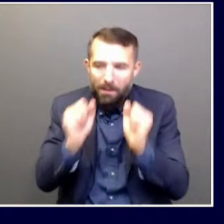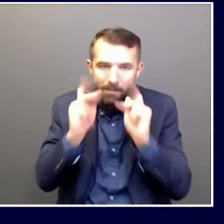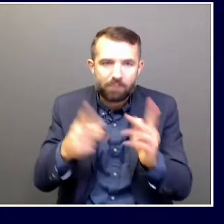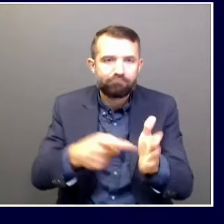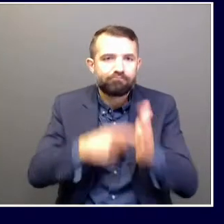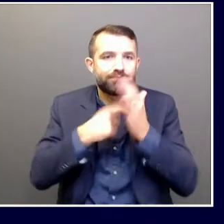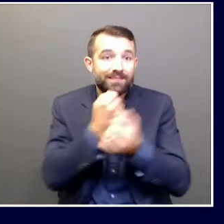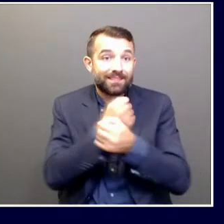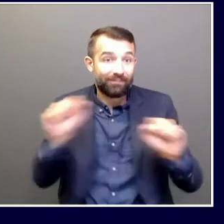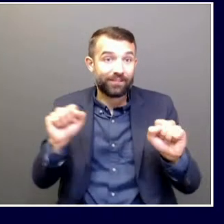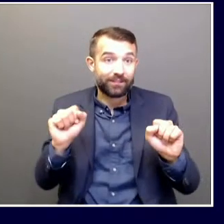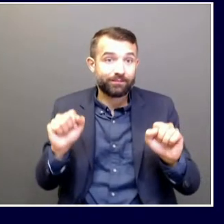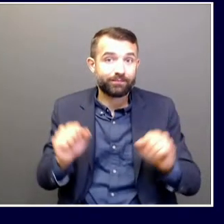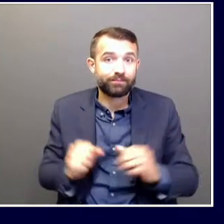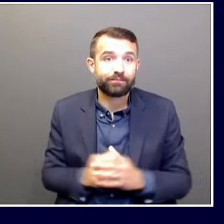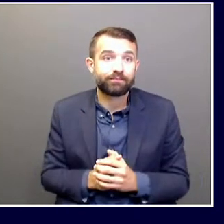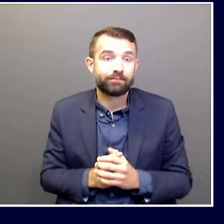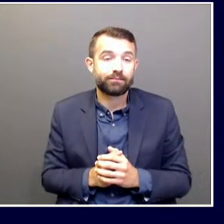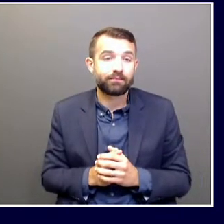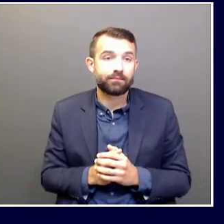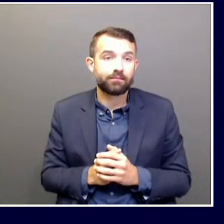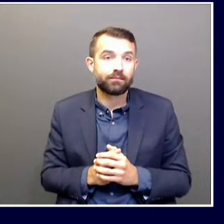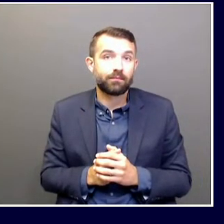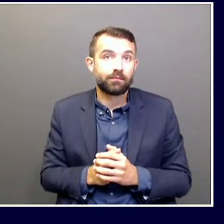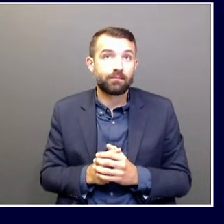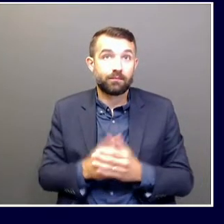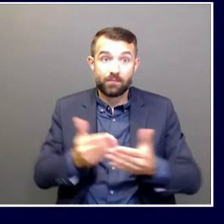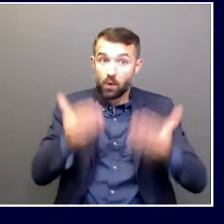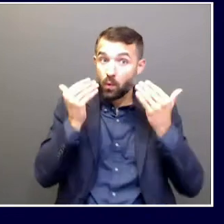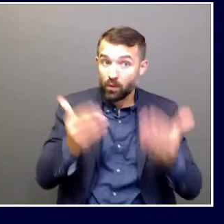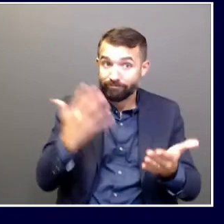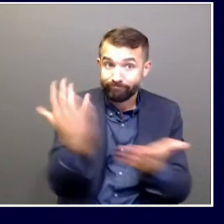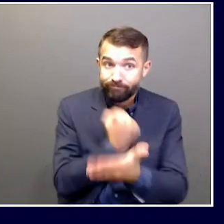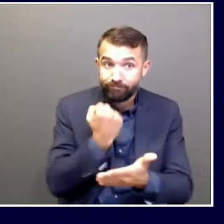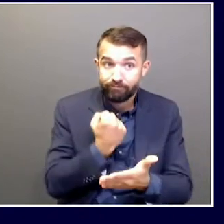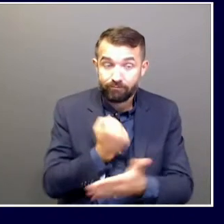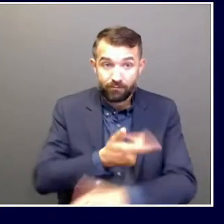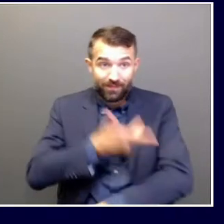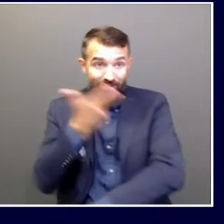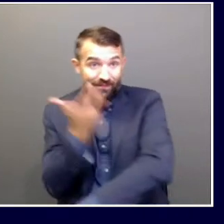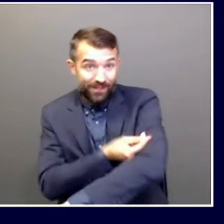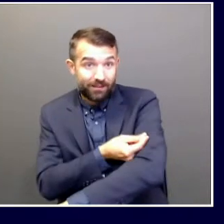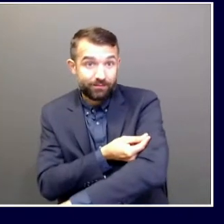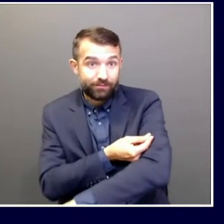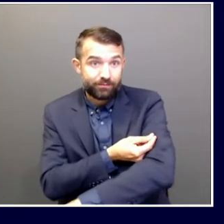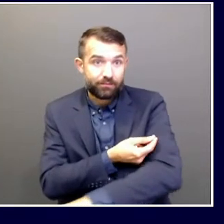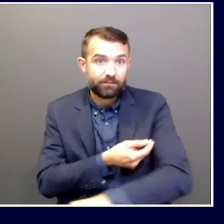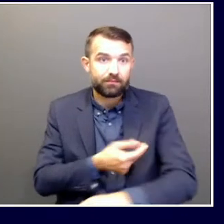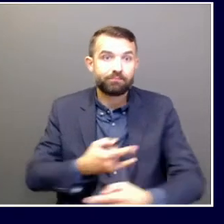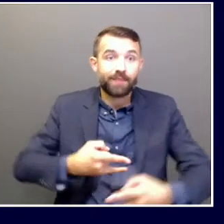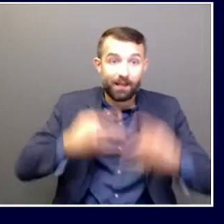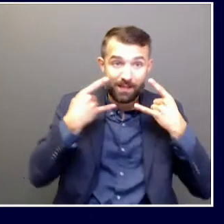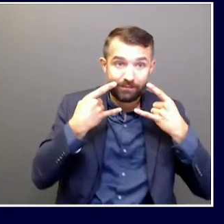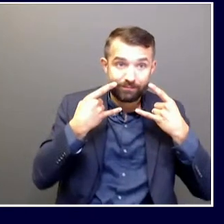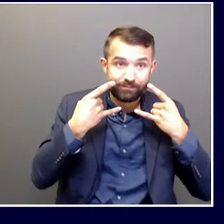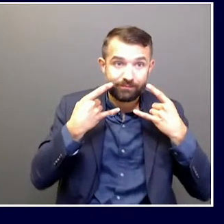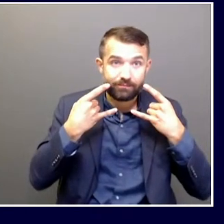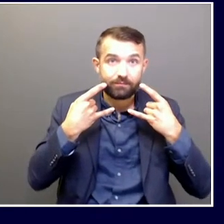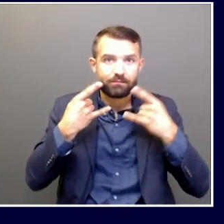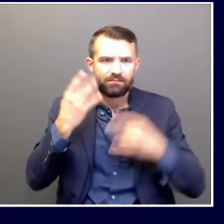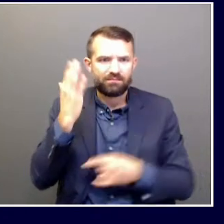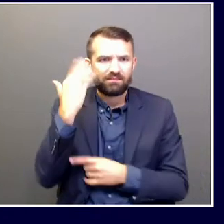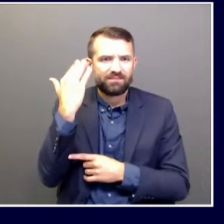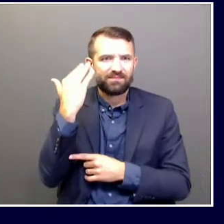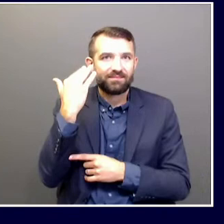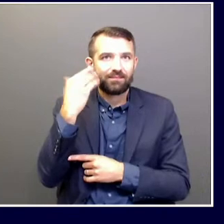Do this. Get a vaccination. Mask up. Do it not because somebody else tells you to and not just because